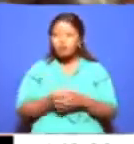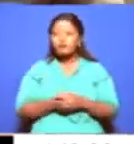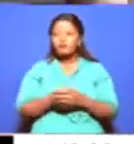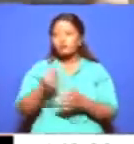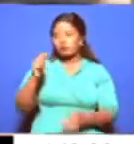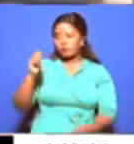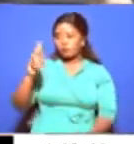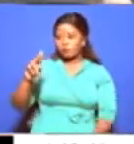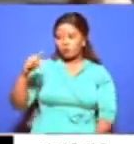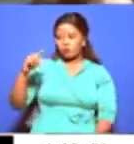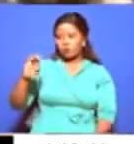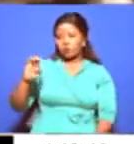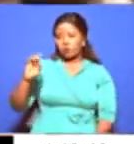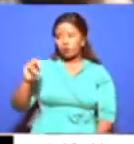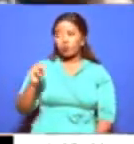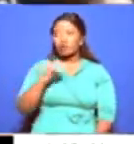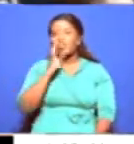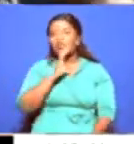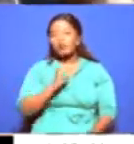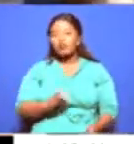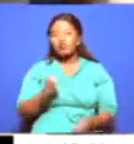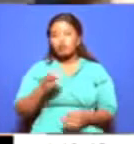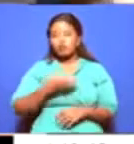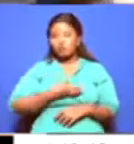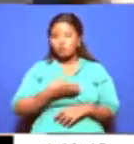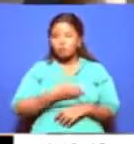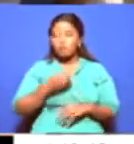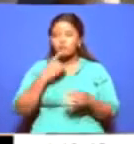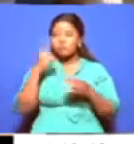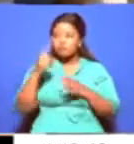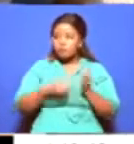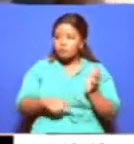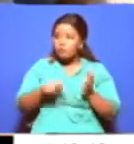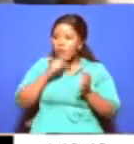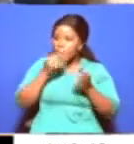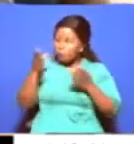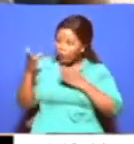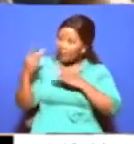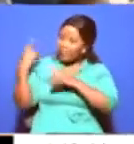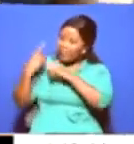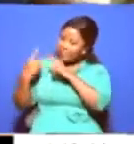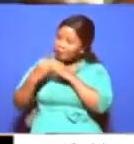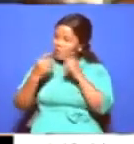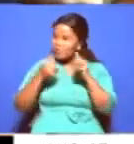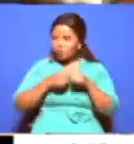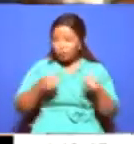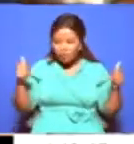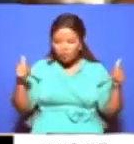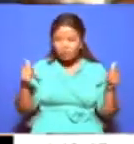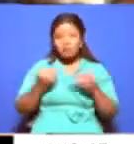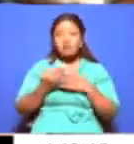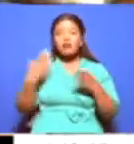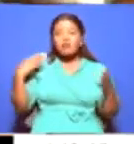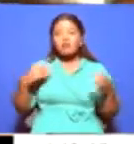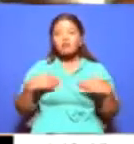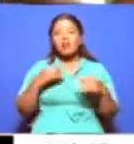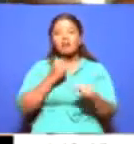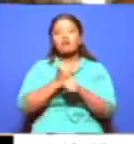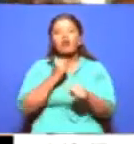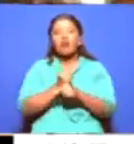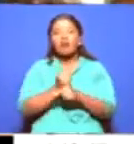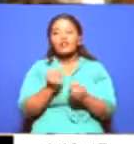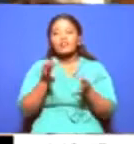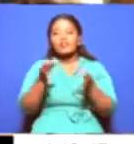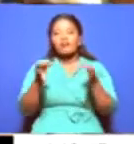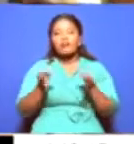Elders Samuel Cheptoo said Koech has vast experience and a stellar track record, having previously served as finance chief officer